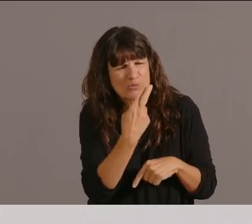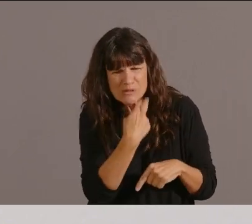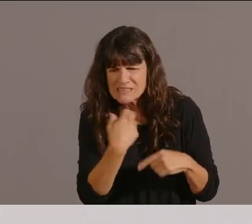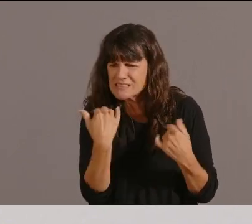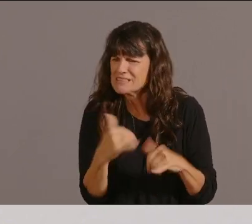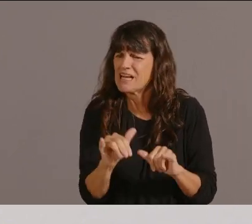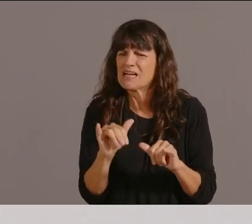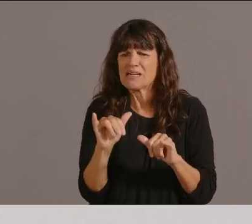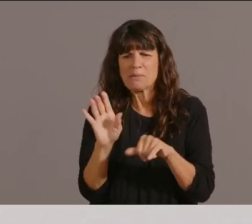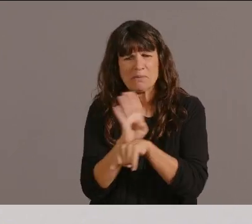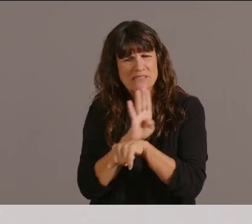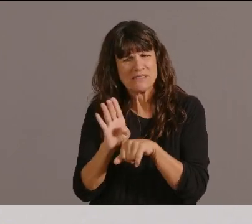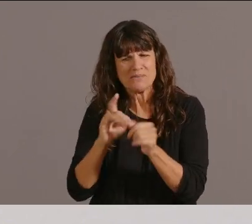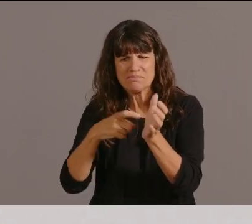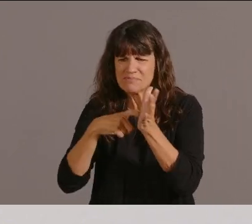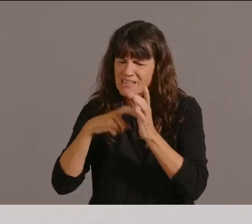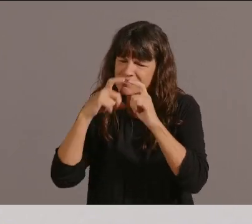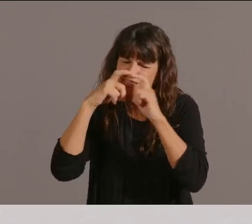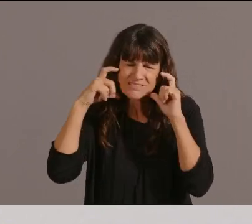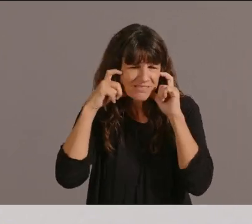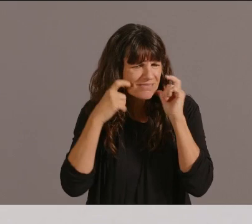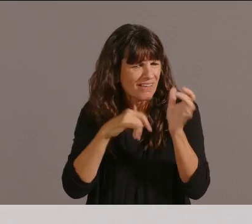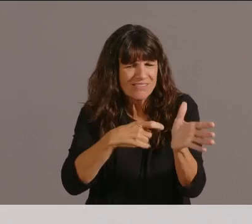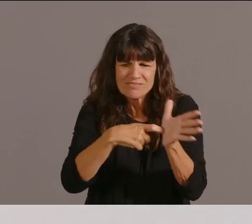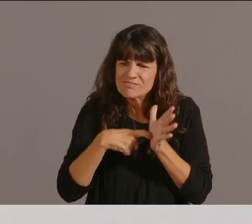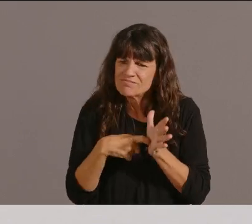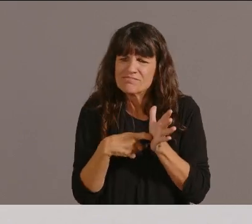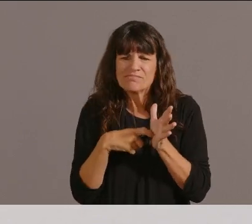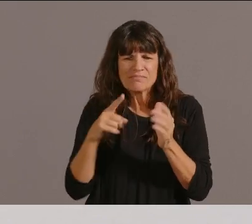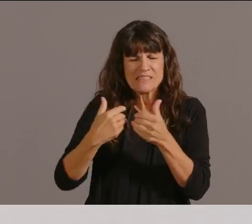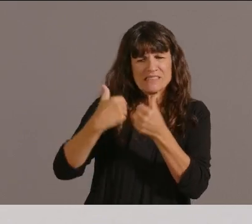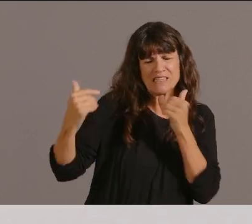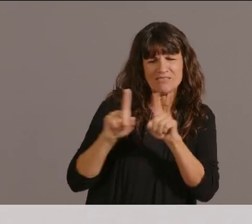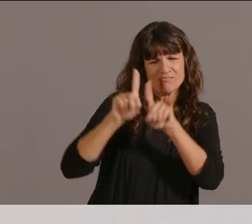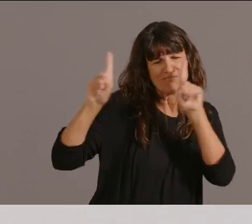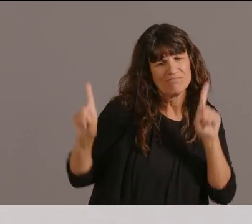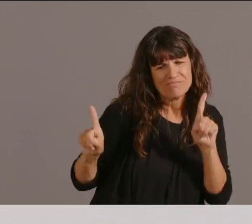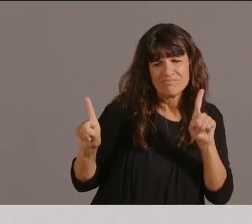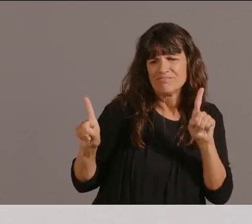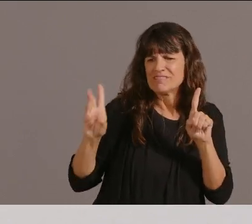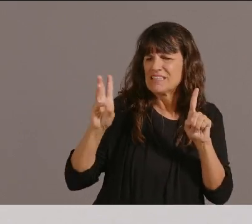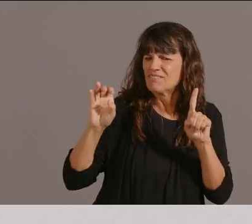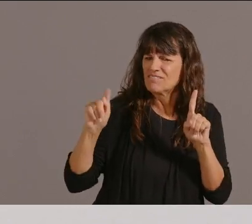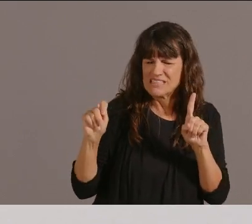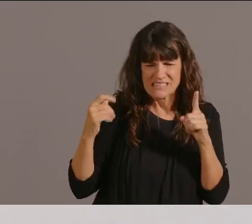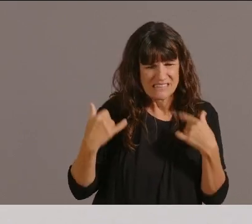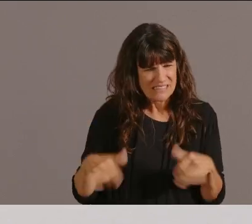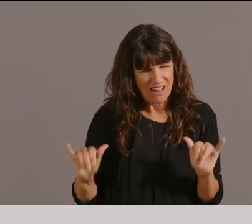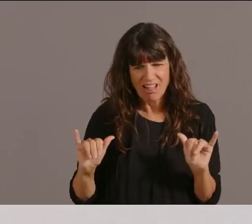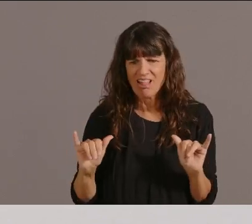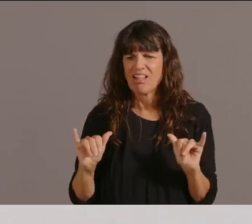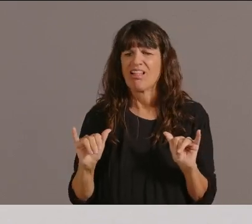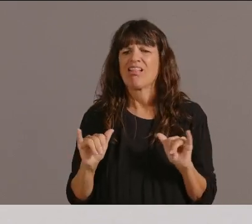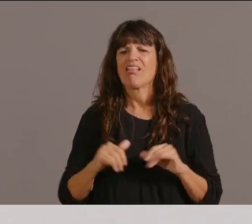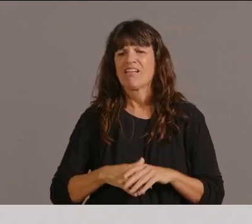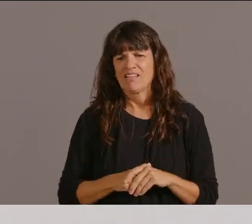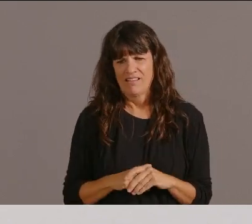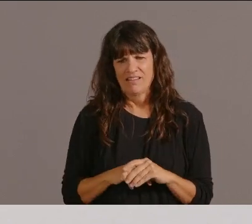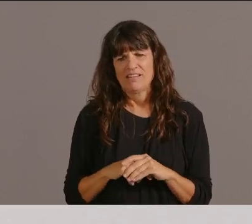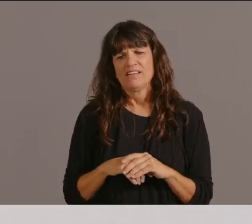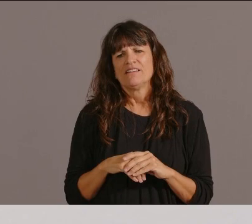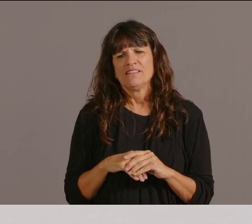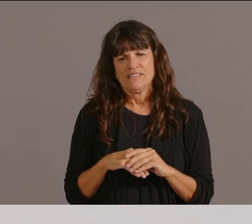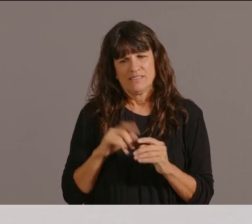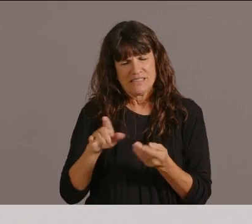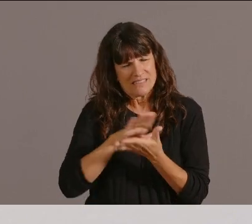use, to enforce physical distancing, you know, to use the enhanced disinfection. So even though the